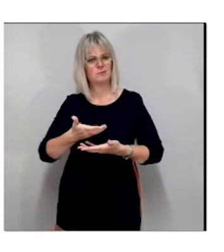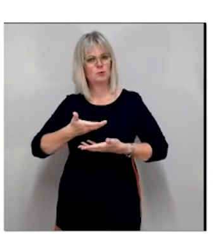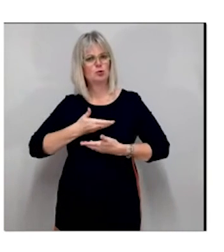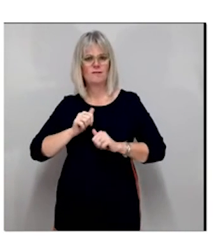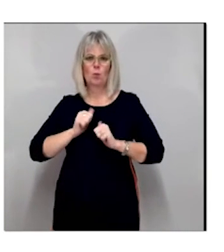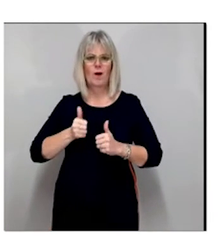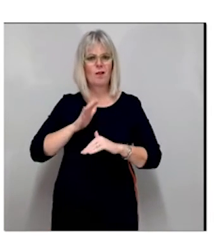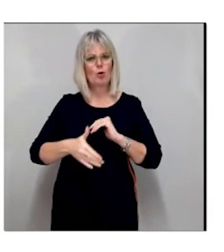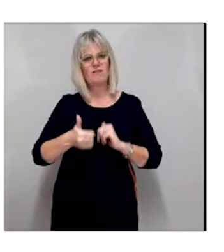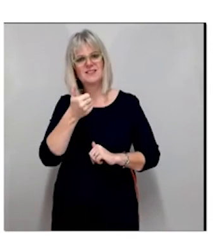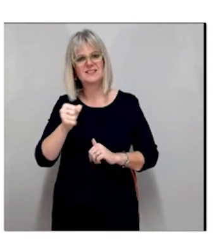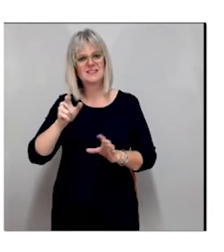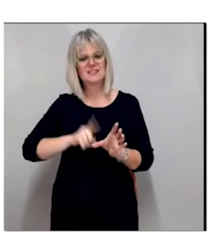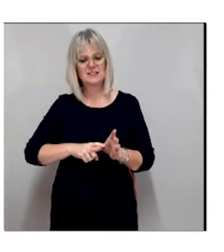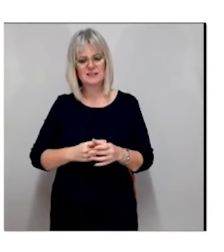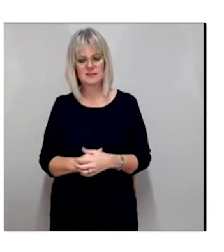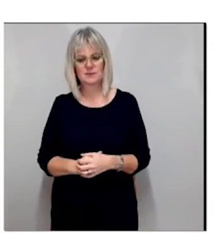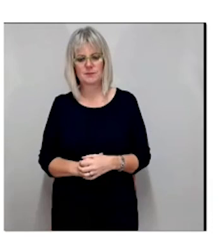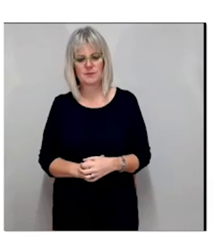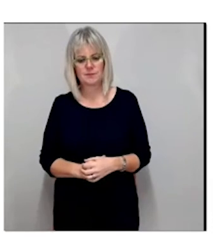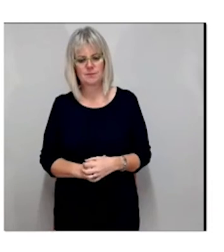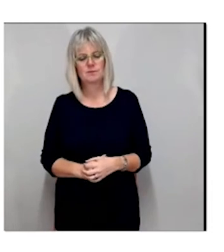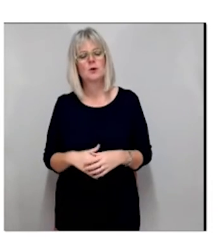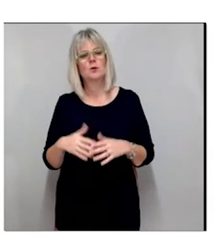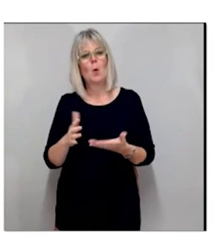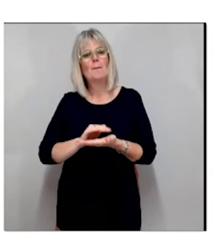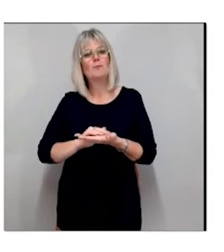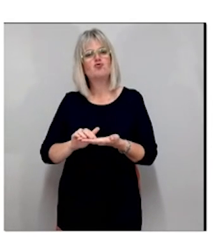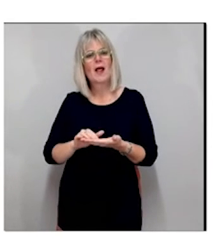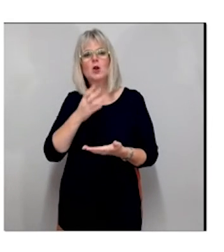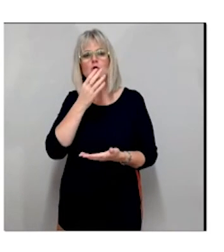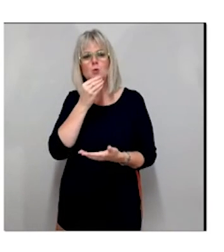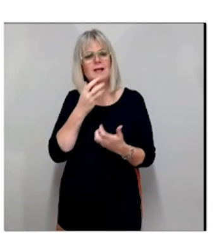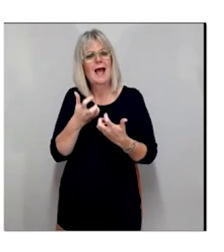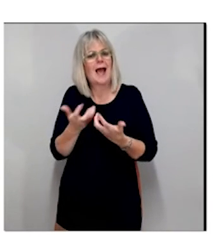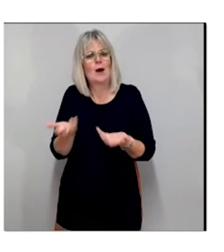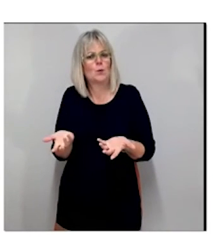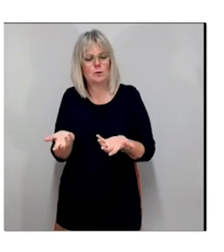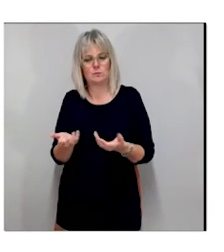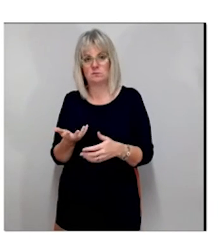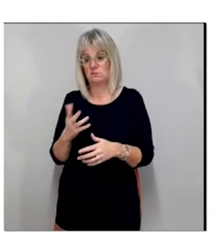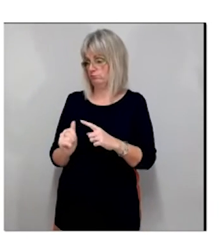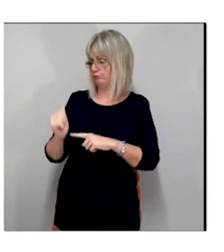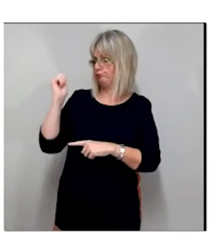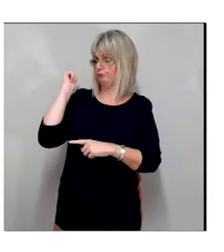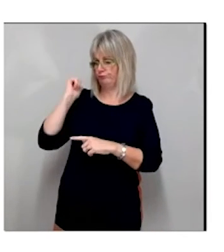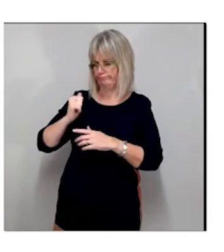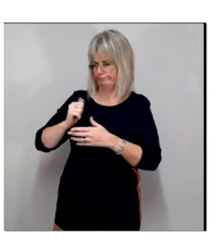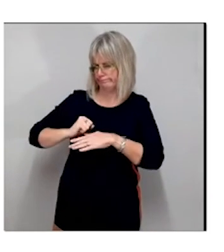How is braille being used? Since its development, innumerable uses for braille have been